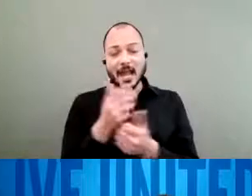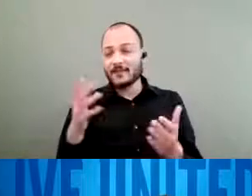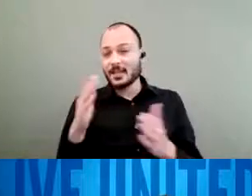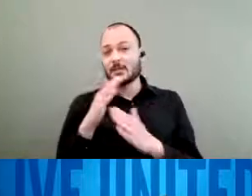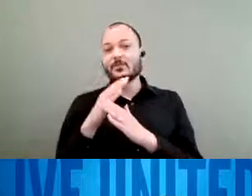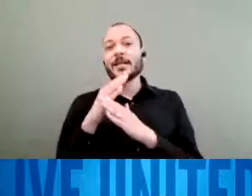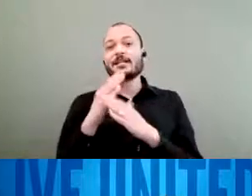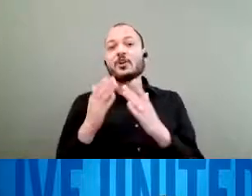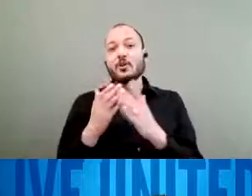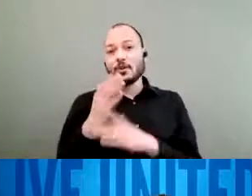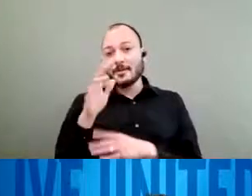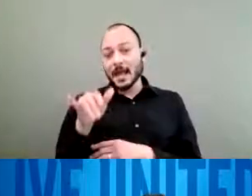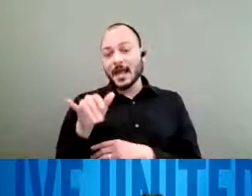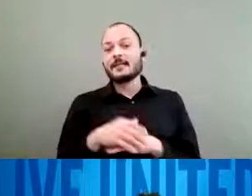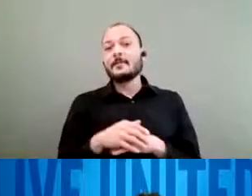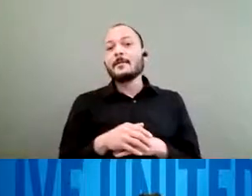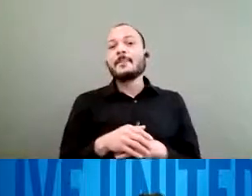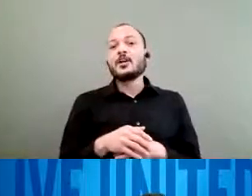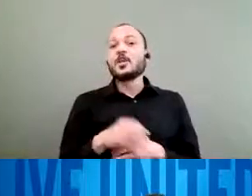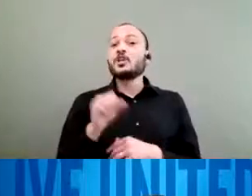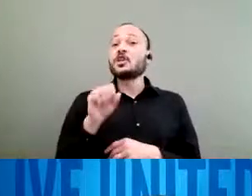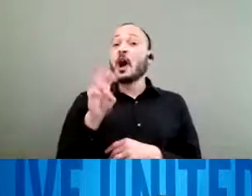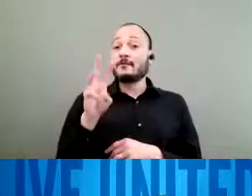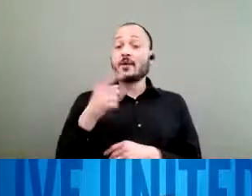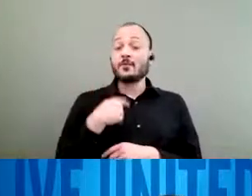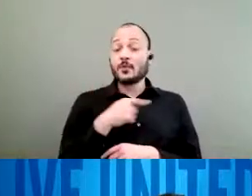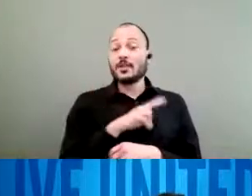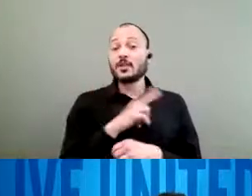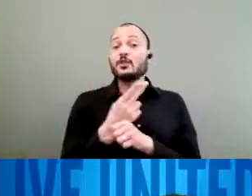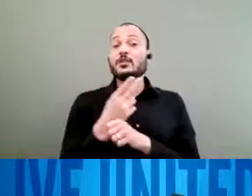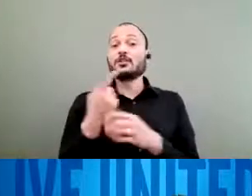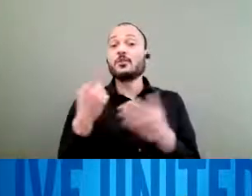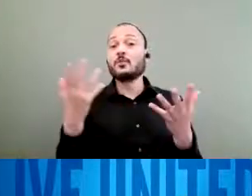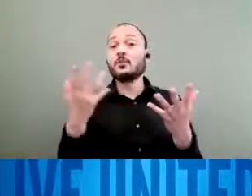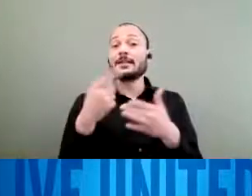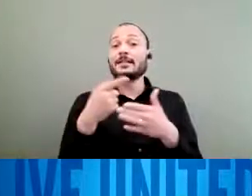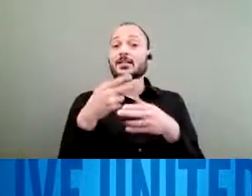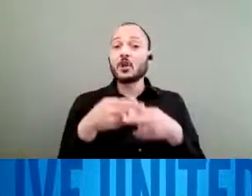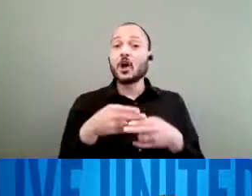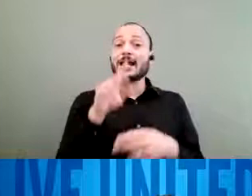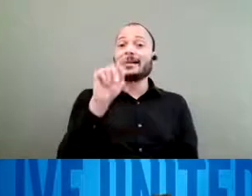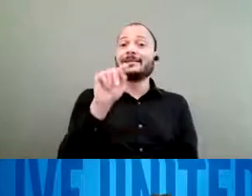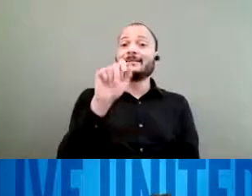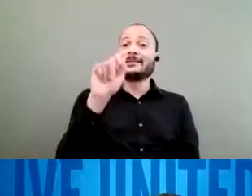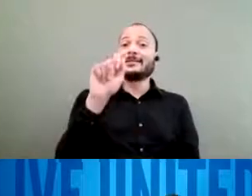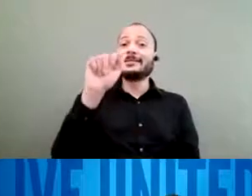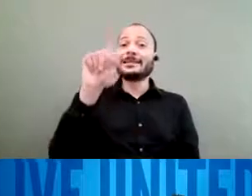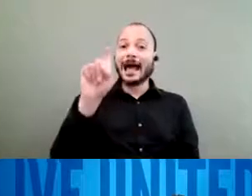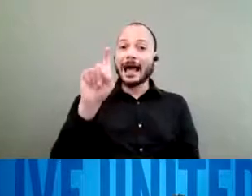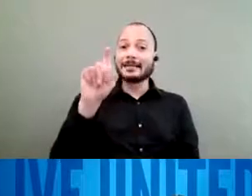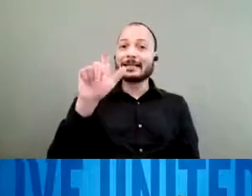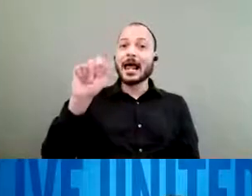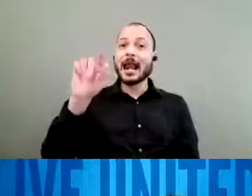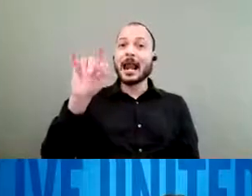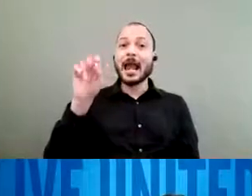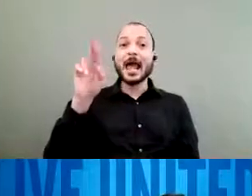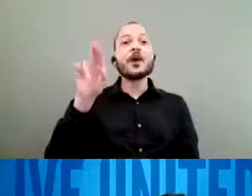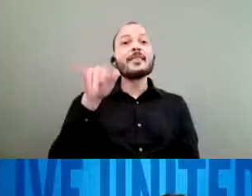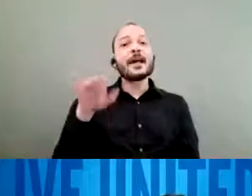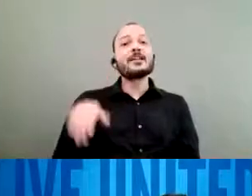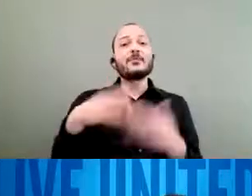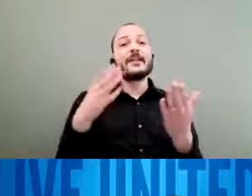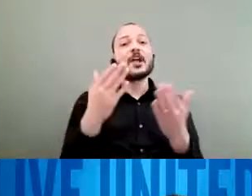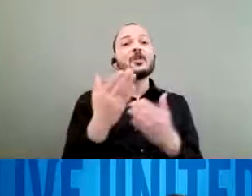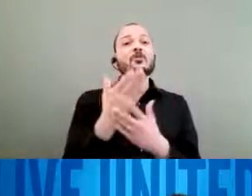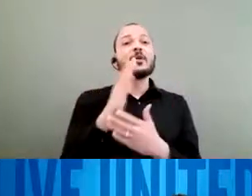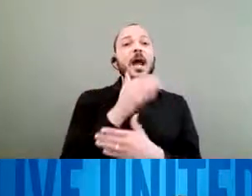protected through that. The software that we use is, it's called Tax Layer, and it's provided through our United Way